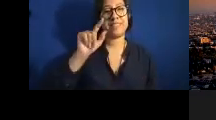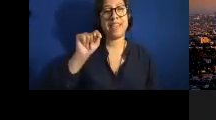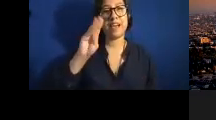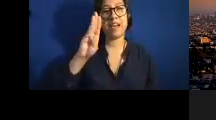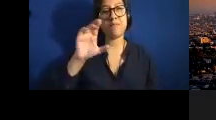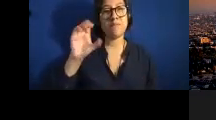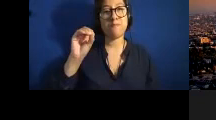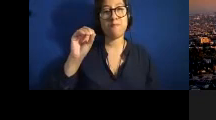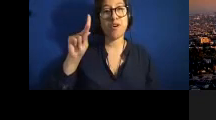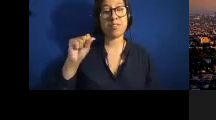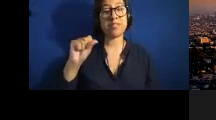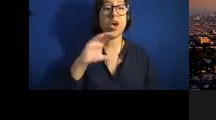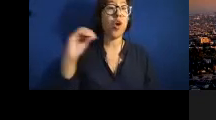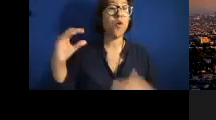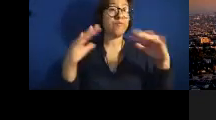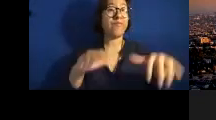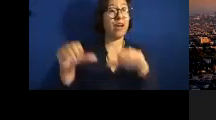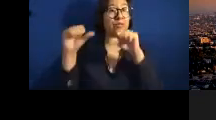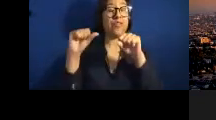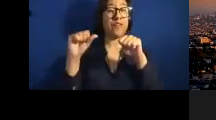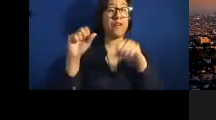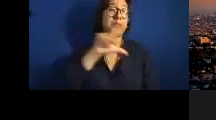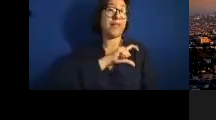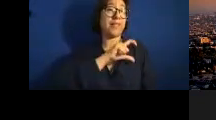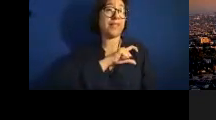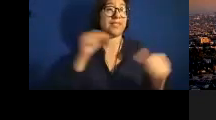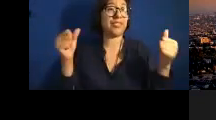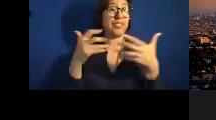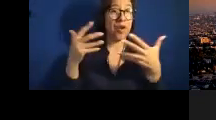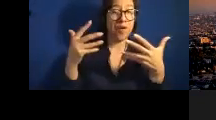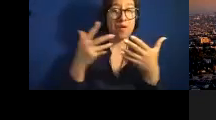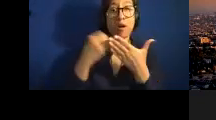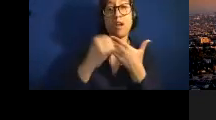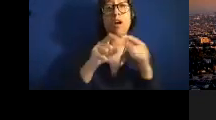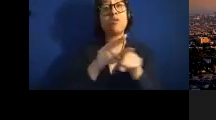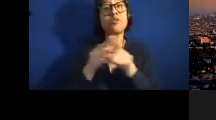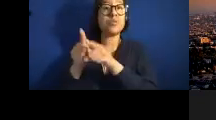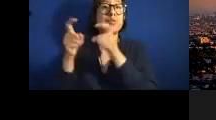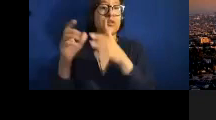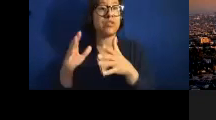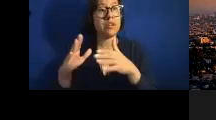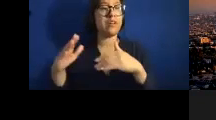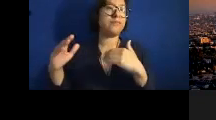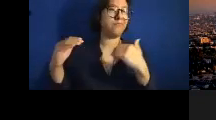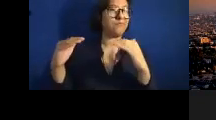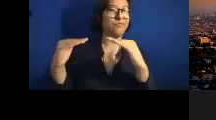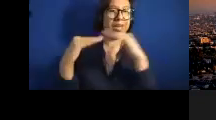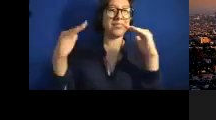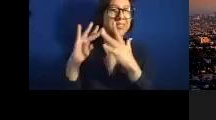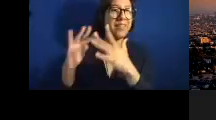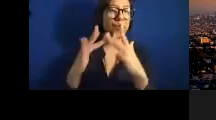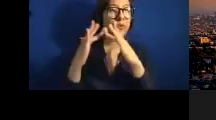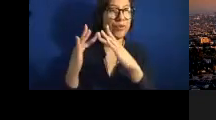of the Anti-Police Terror Project and executive director of the Justice Teams Network. And tonight we're going to be talking